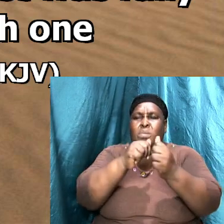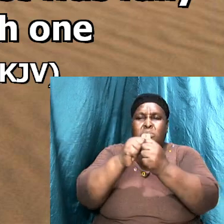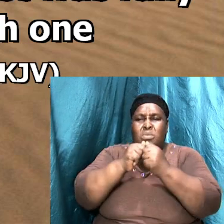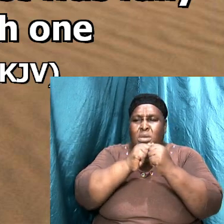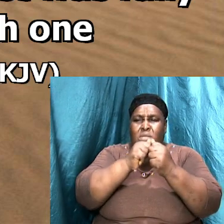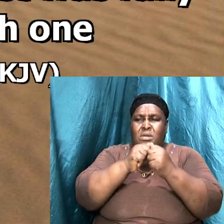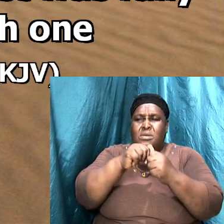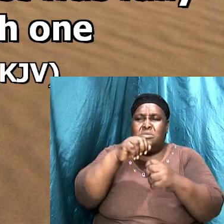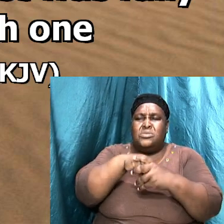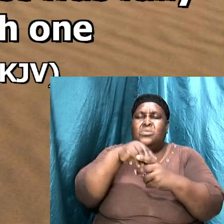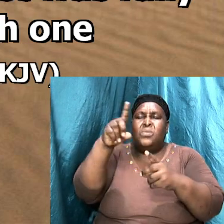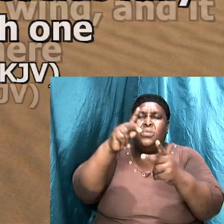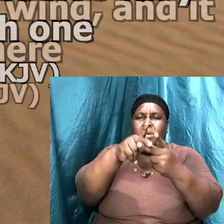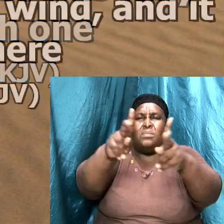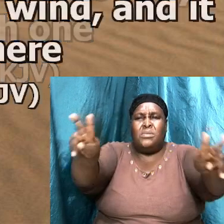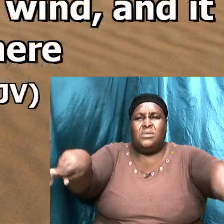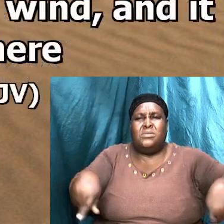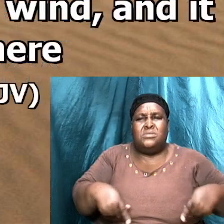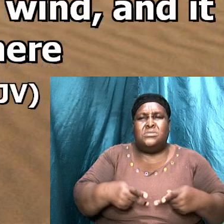one place